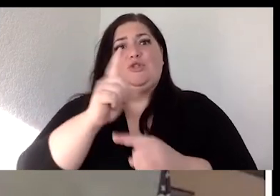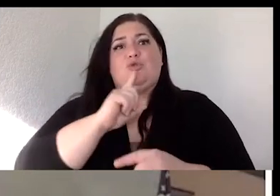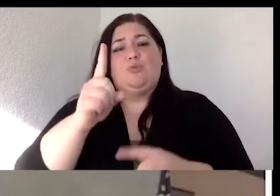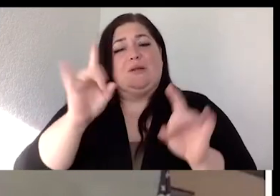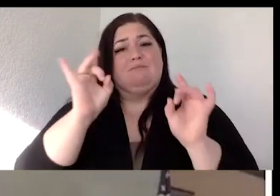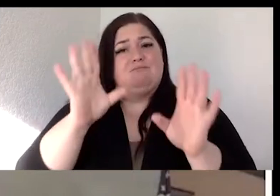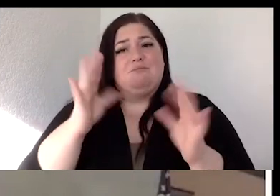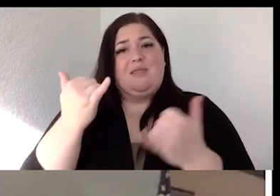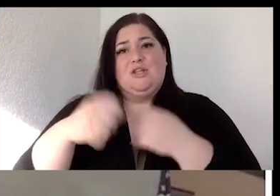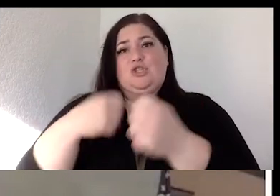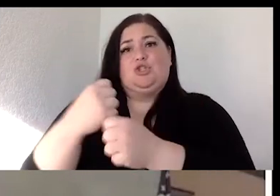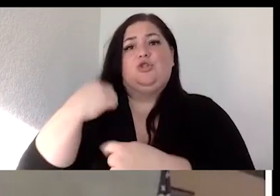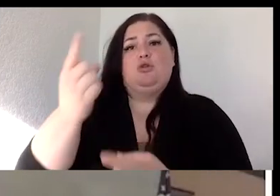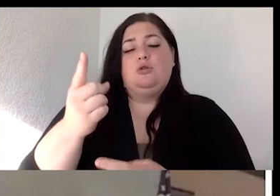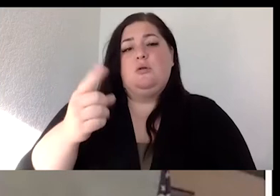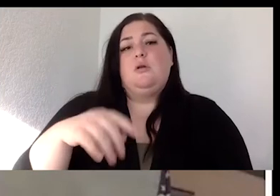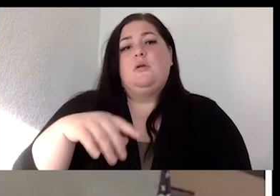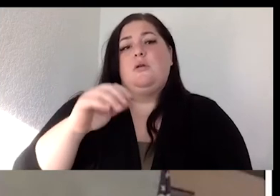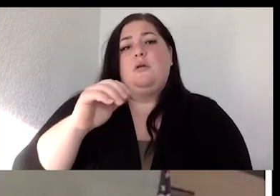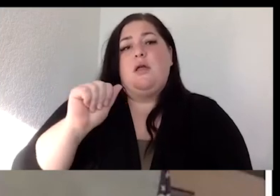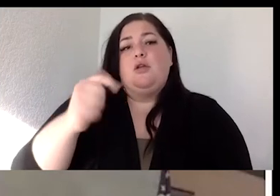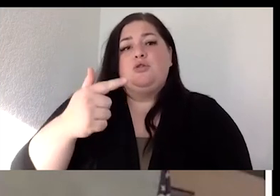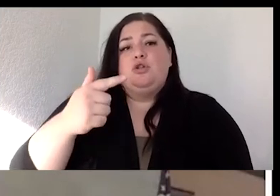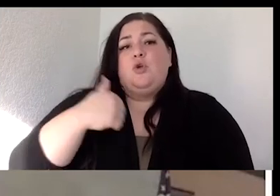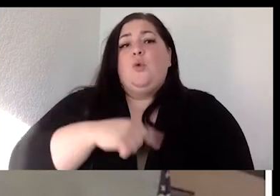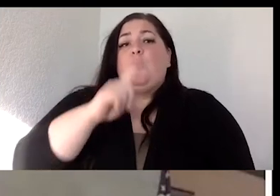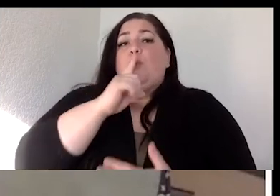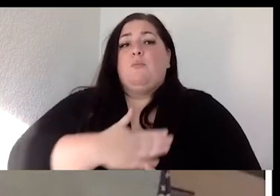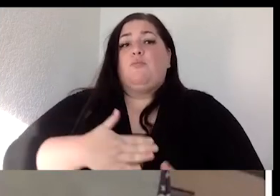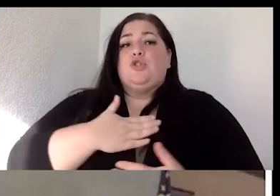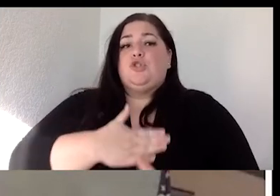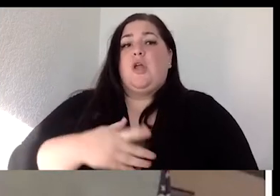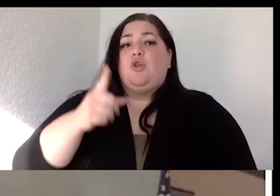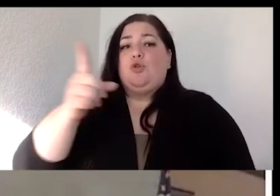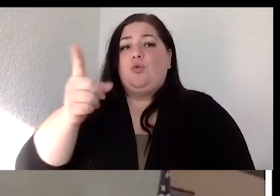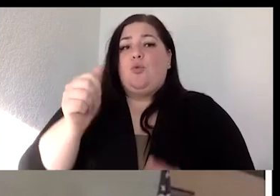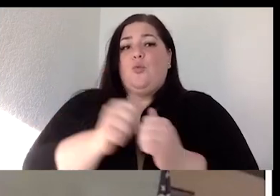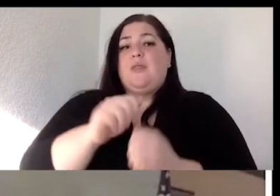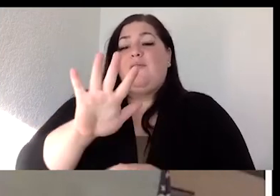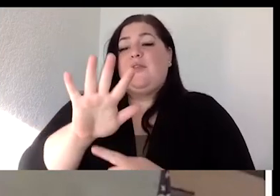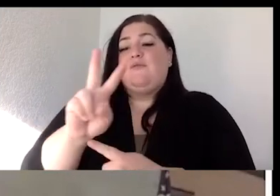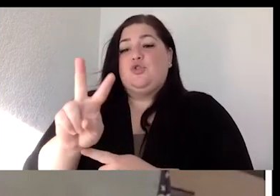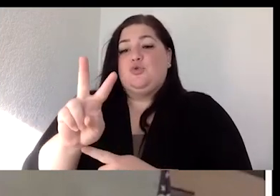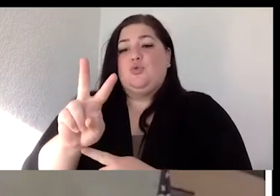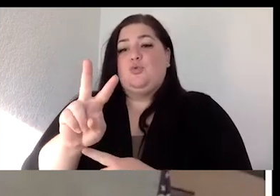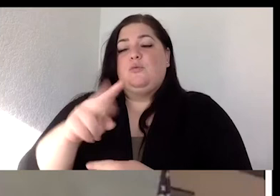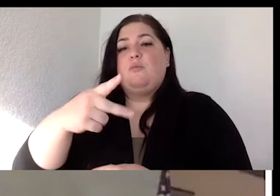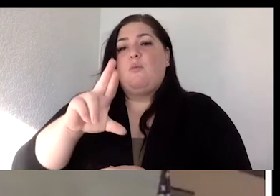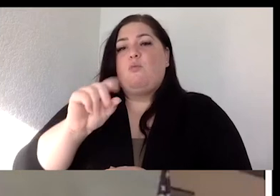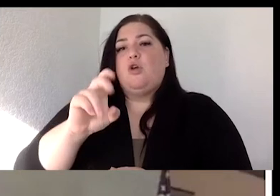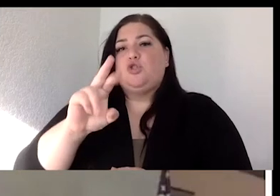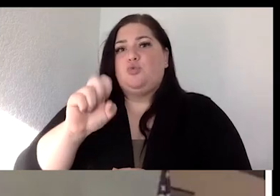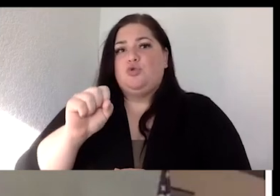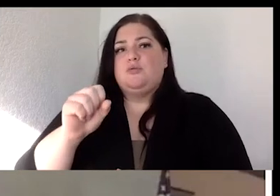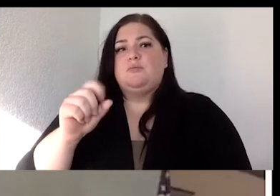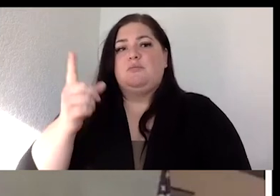years. Attorney General Yost, we appreciate that you, along with 52 county prosecutors, wrote to